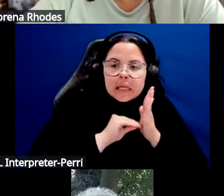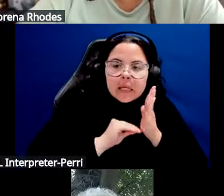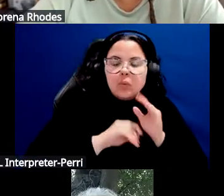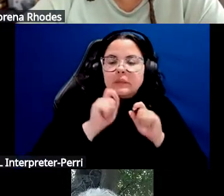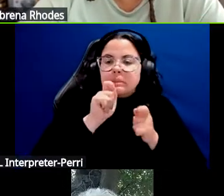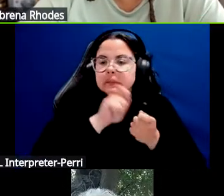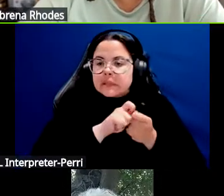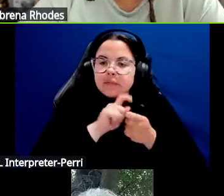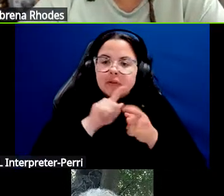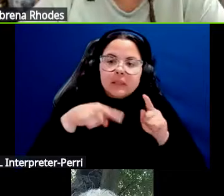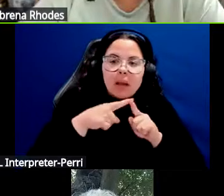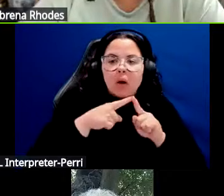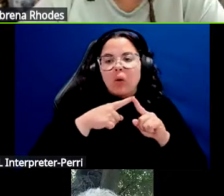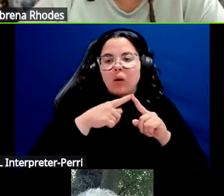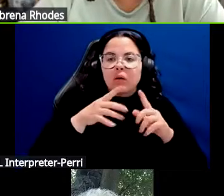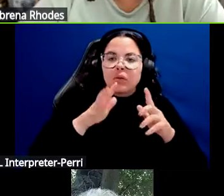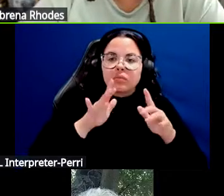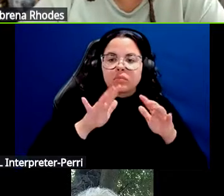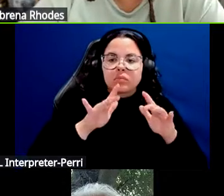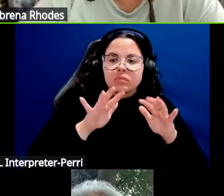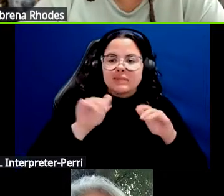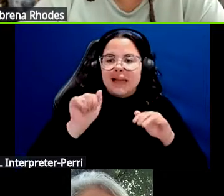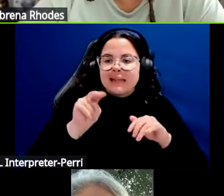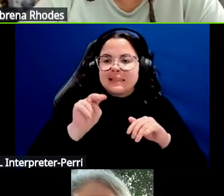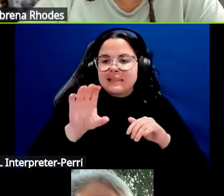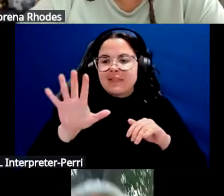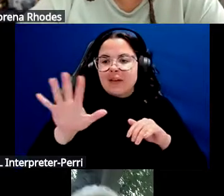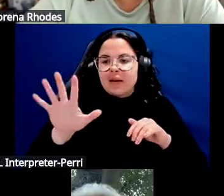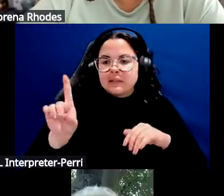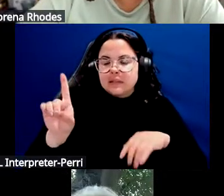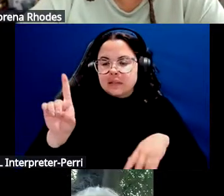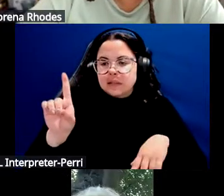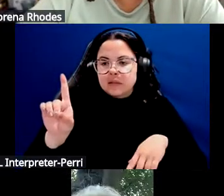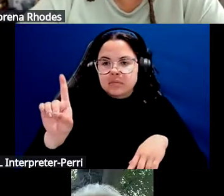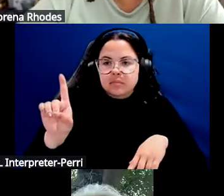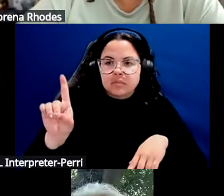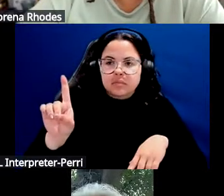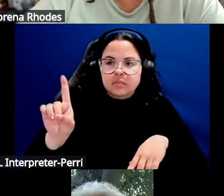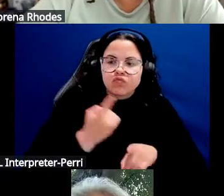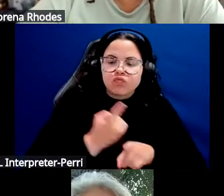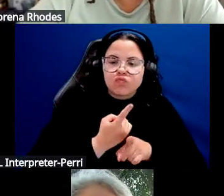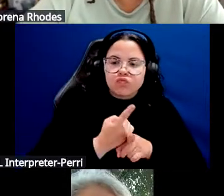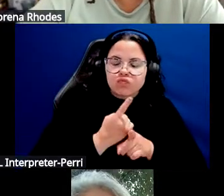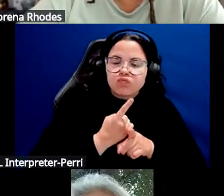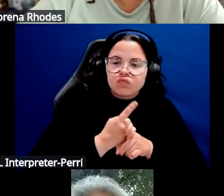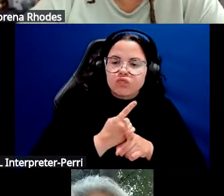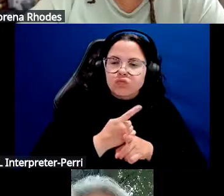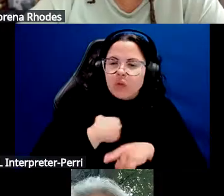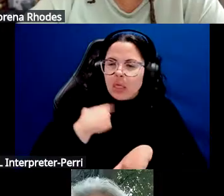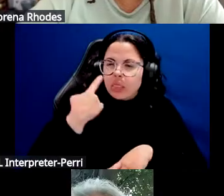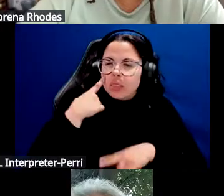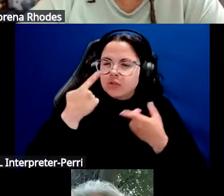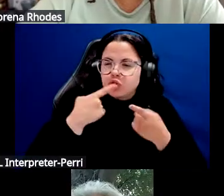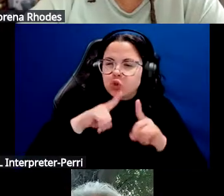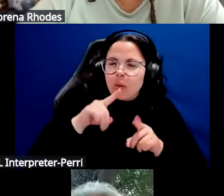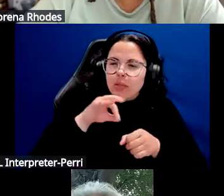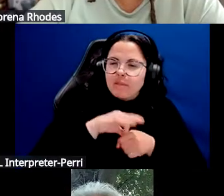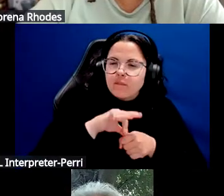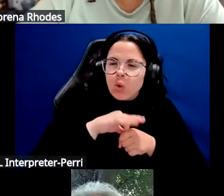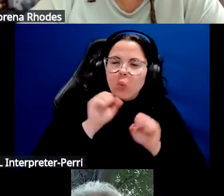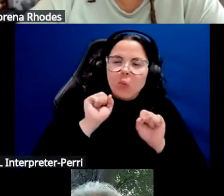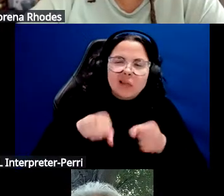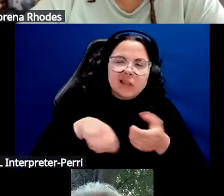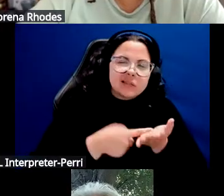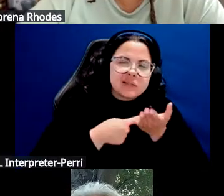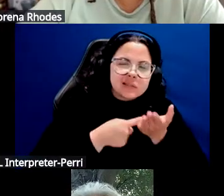about Mhm. ANC 5D. Am I understanding that Yeah, right? I think Okay. during the voting action item, we can